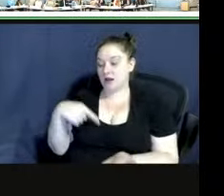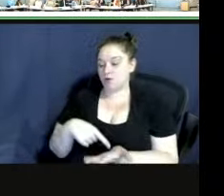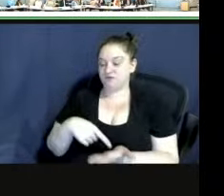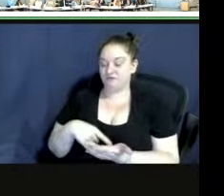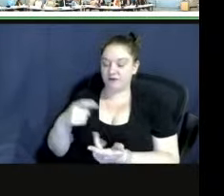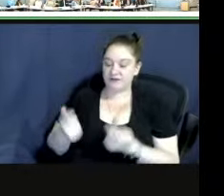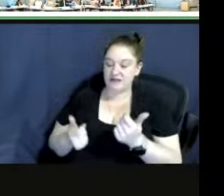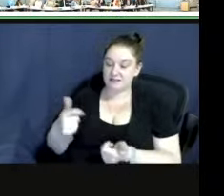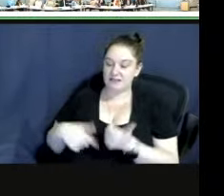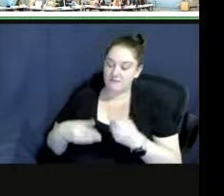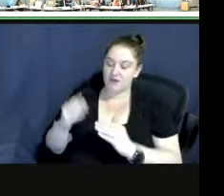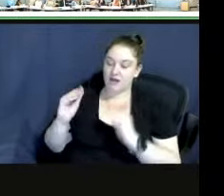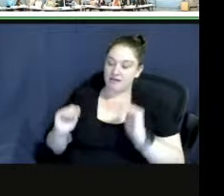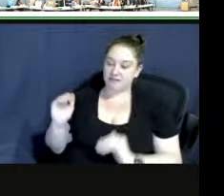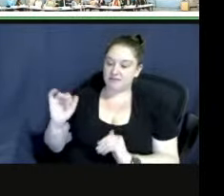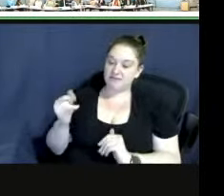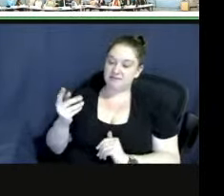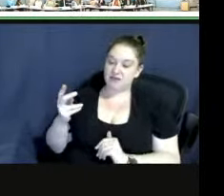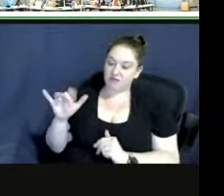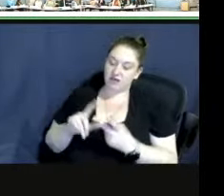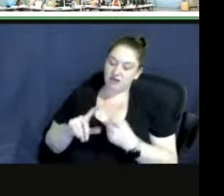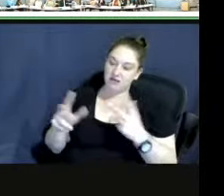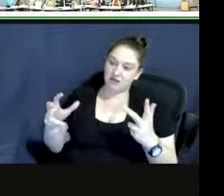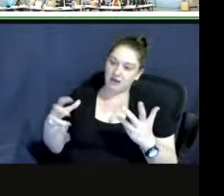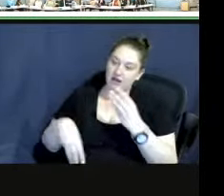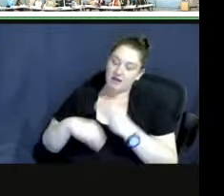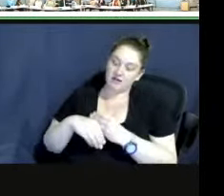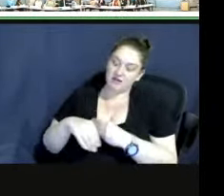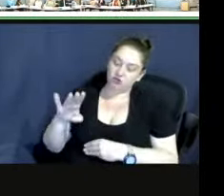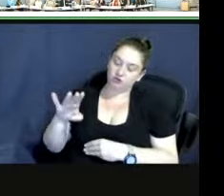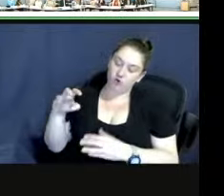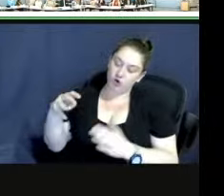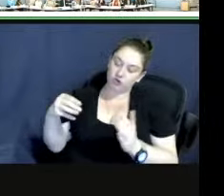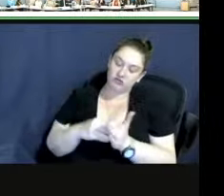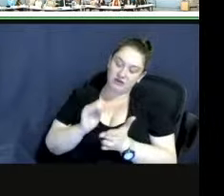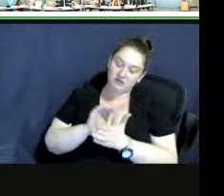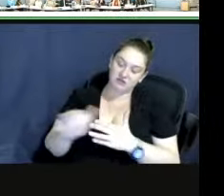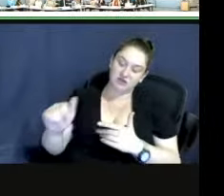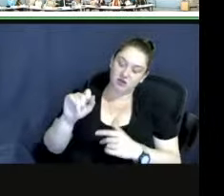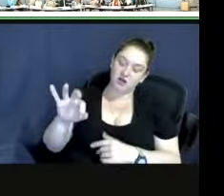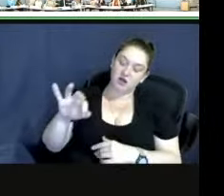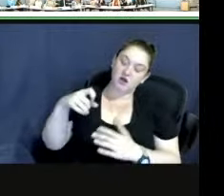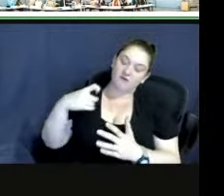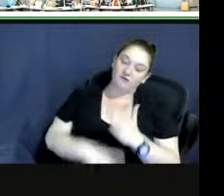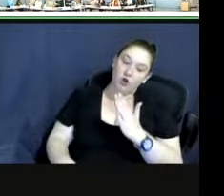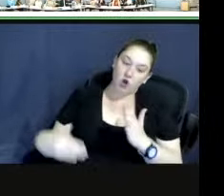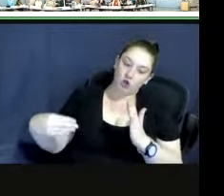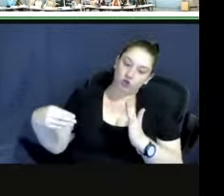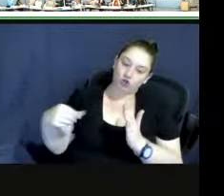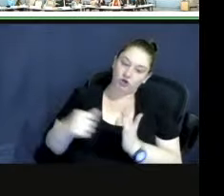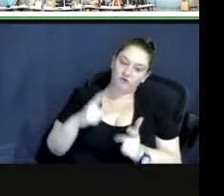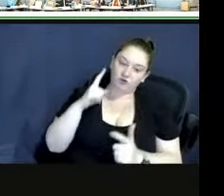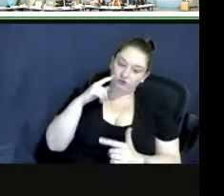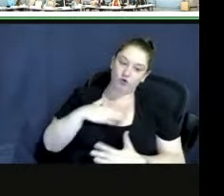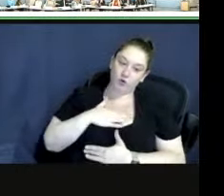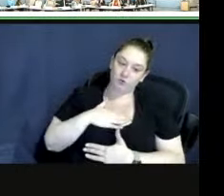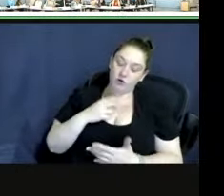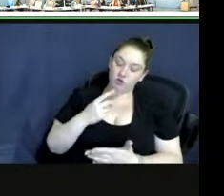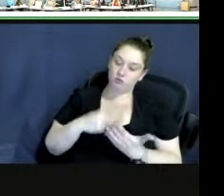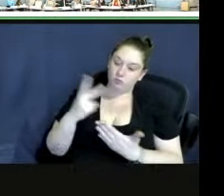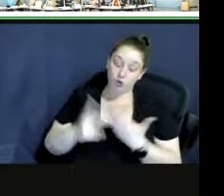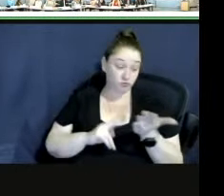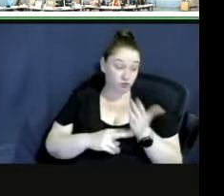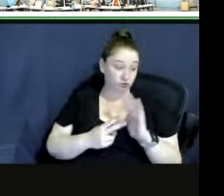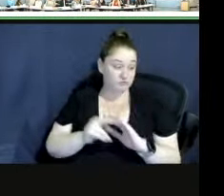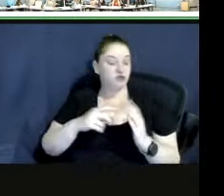and getting an additional $400,000 of cost recovery for the recreation programs. So basically charging